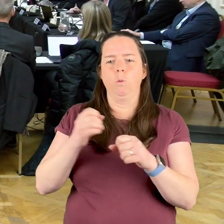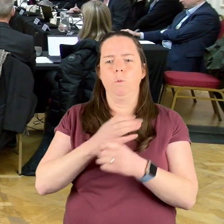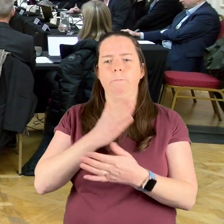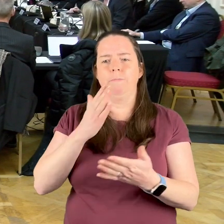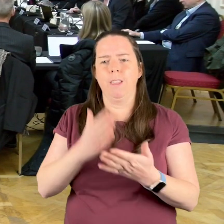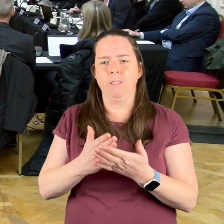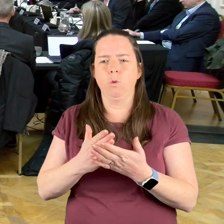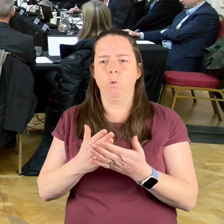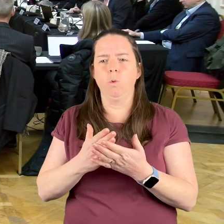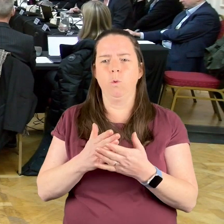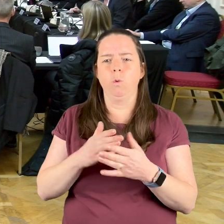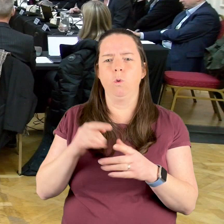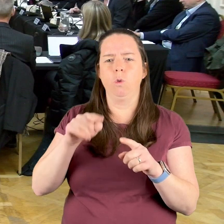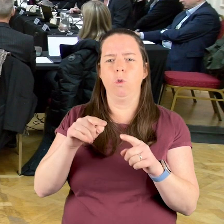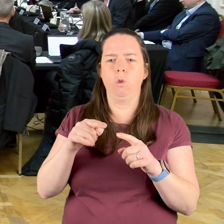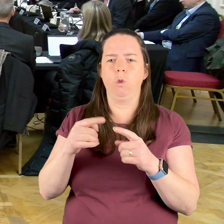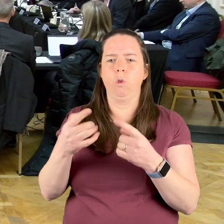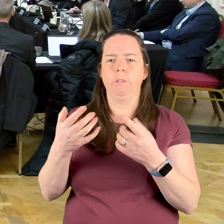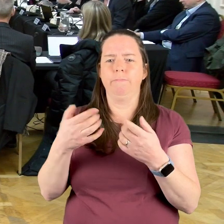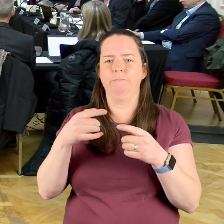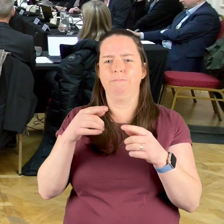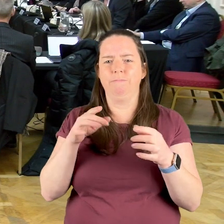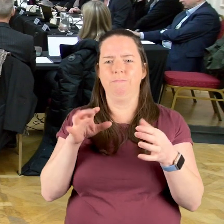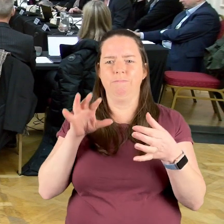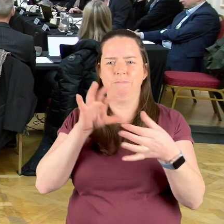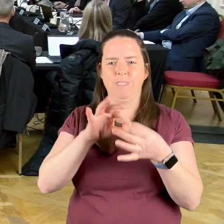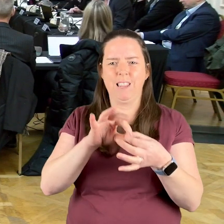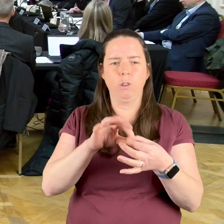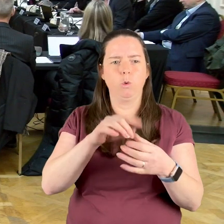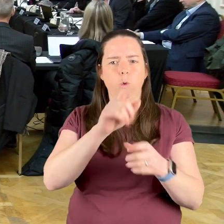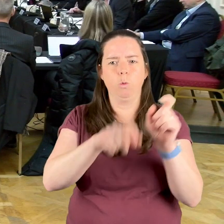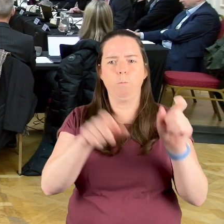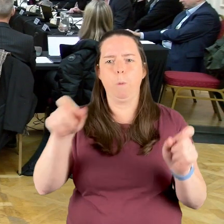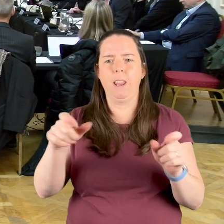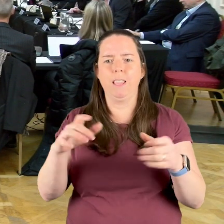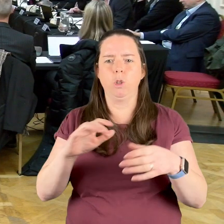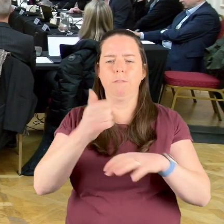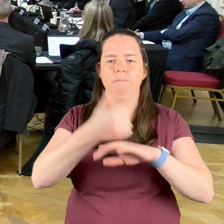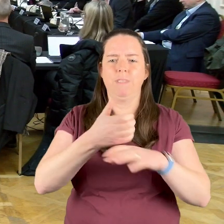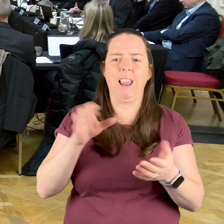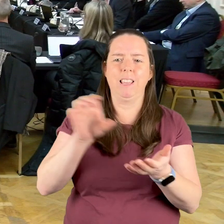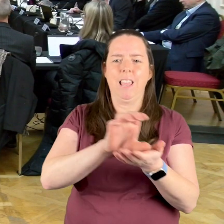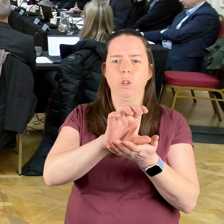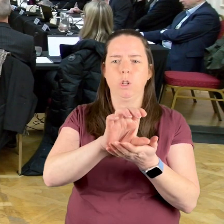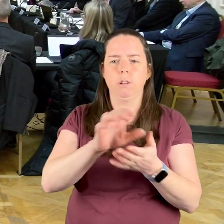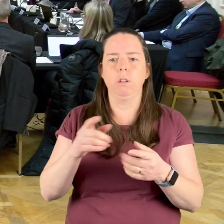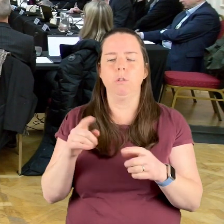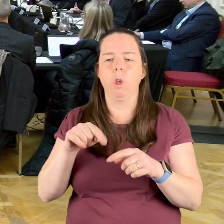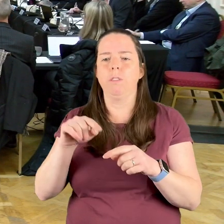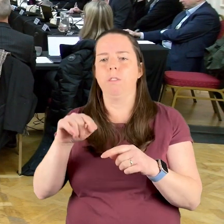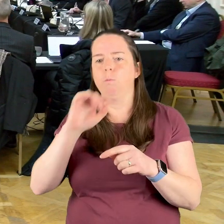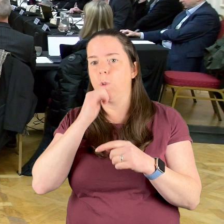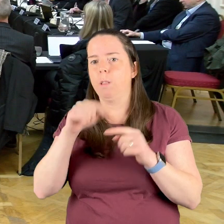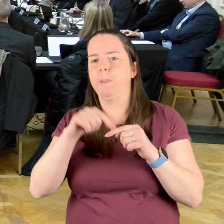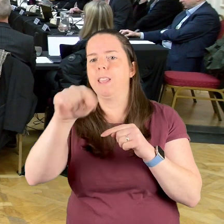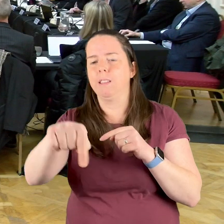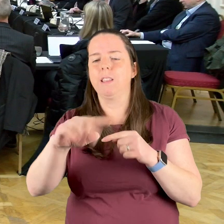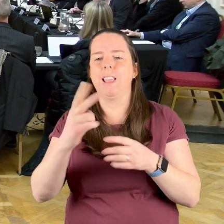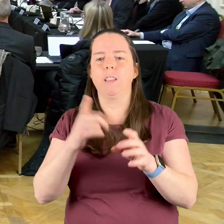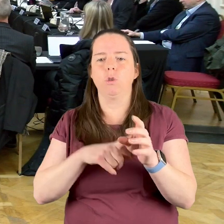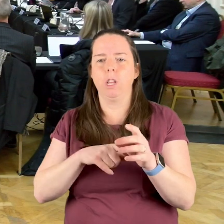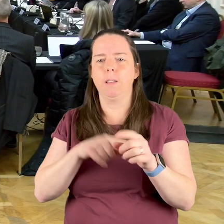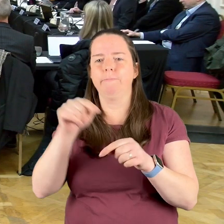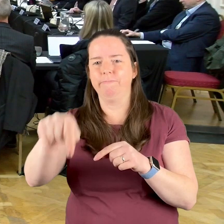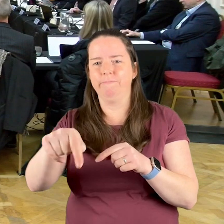converge down to that population basis of allocation. And so this will be the second year of that journey. So that in itself